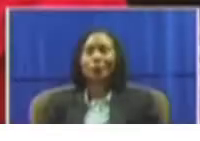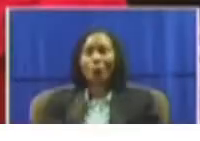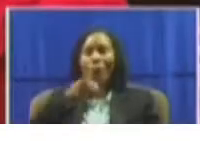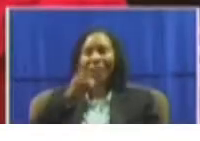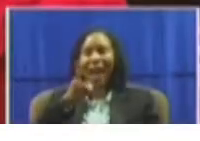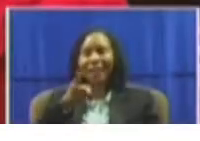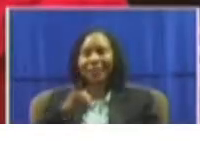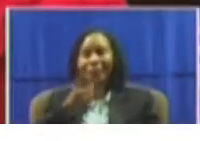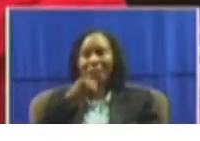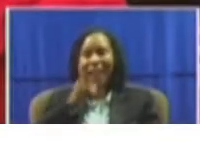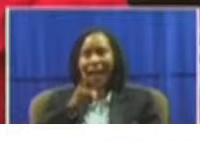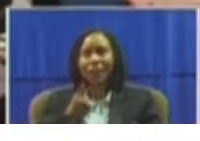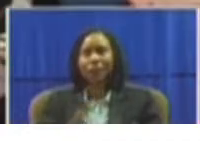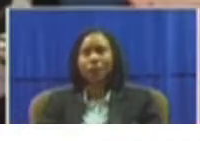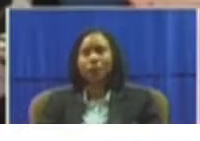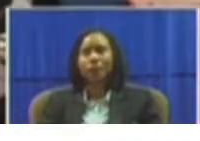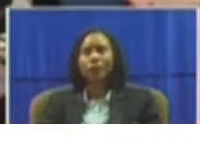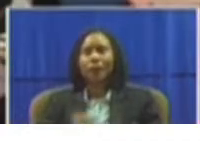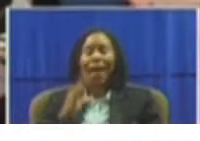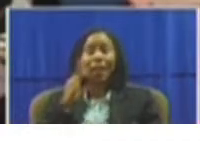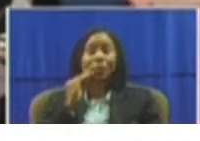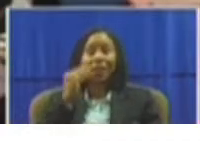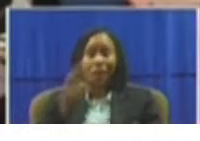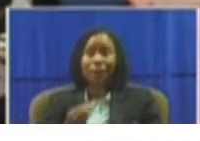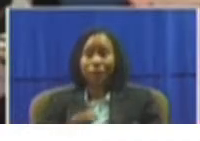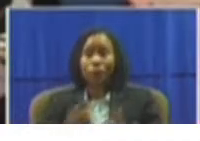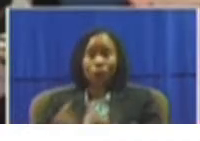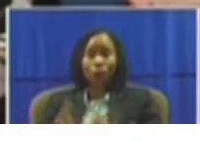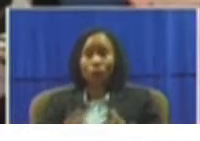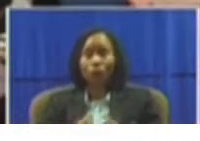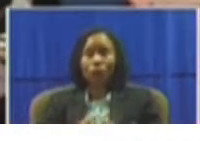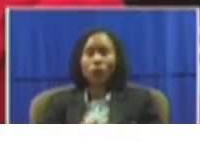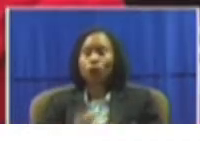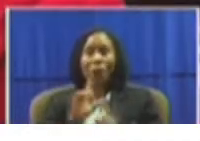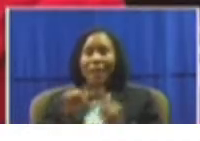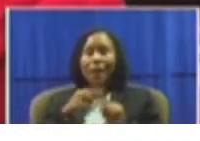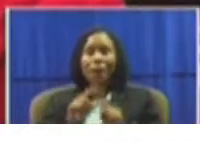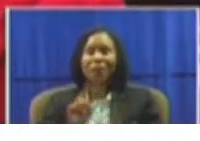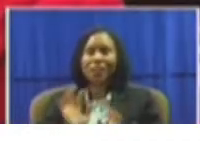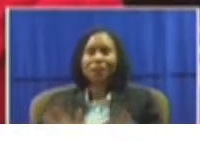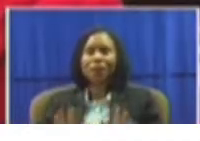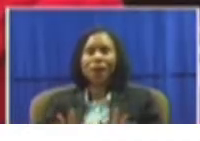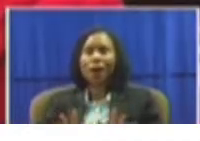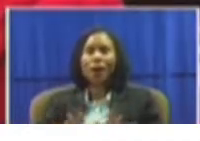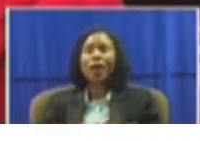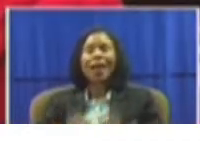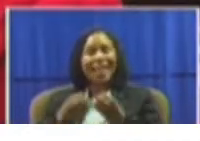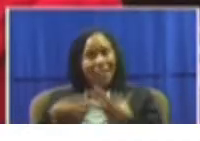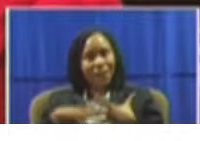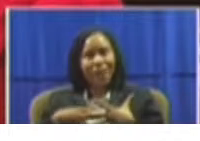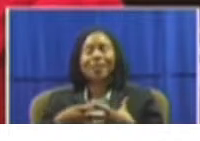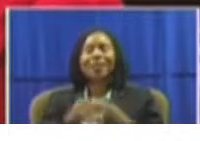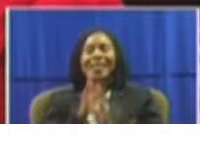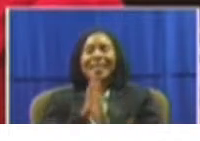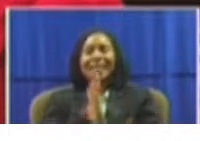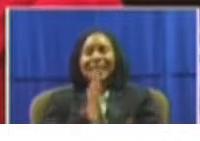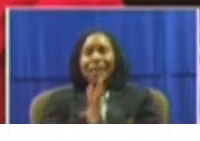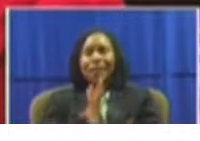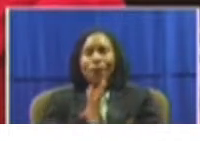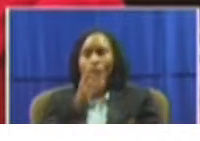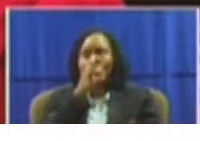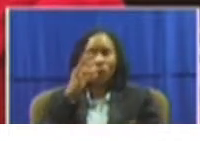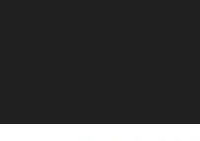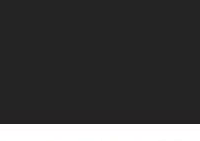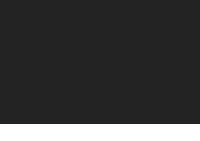Vote out your own president. We have got the experience of these things. We're not just talking about it. So give us the secret ballot and then we finish.